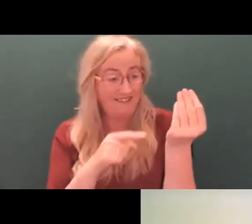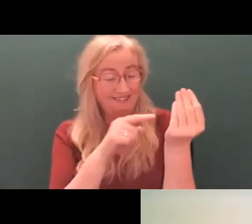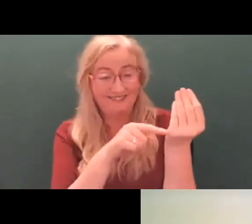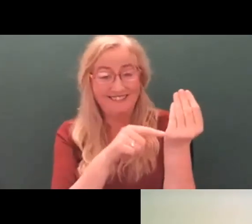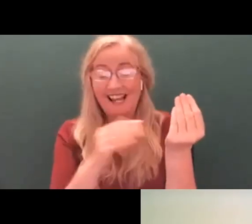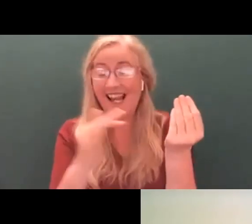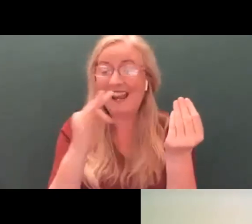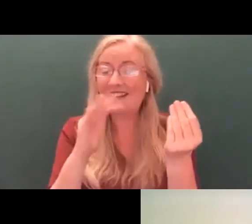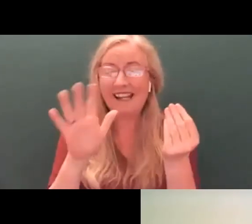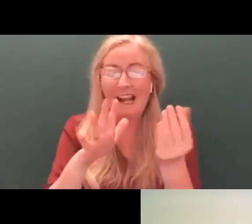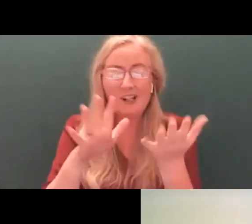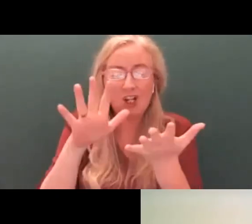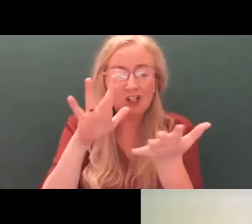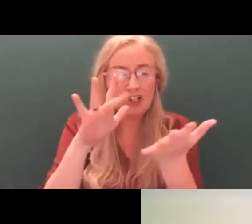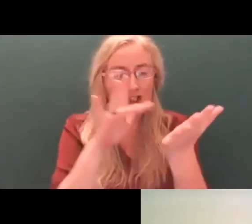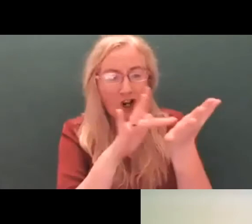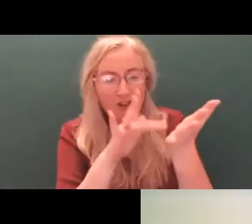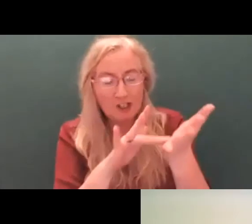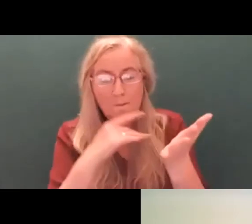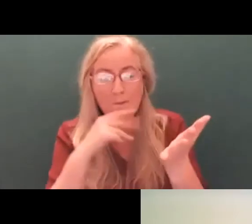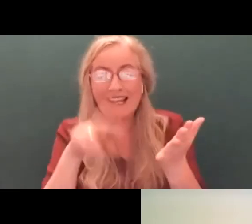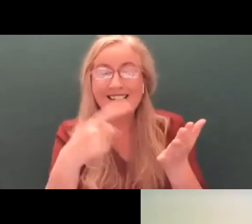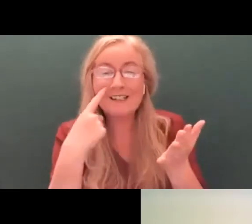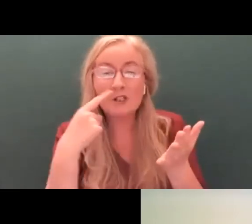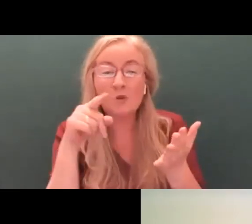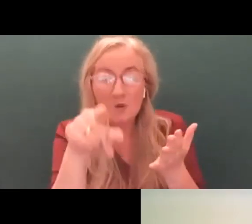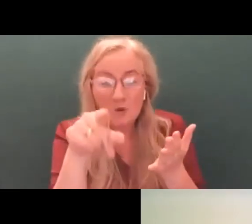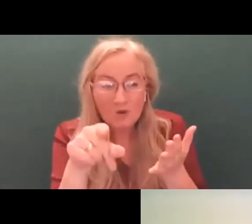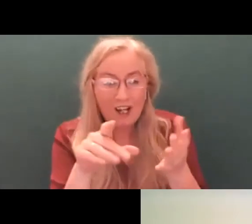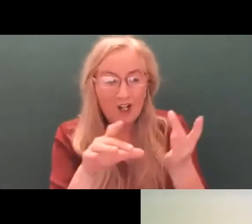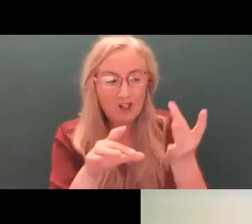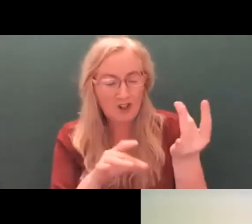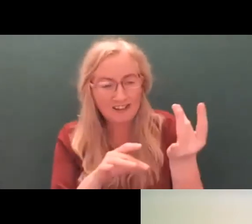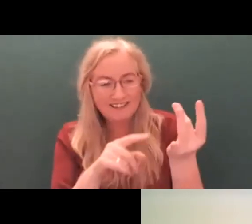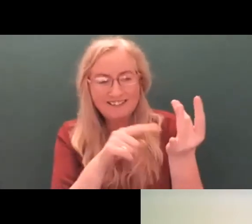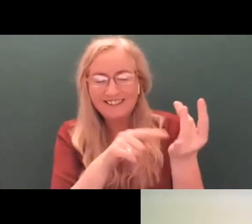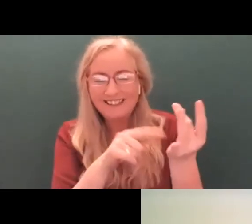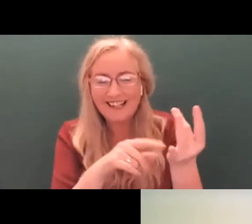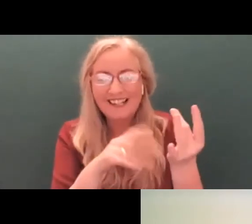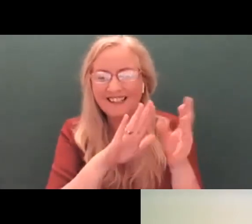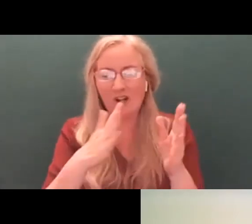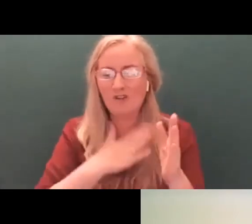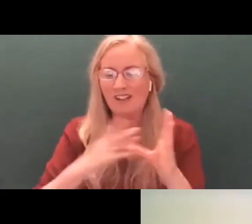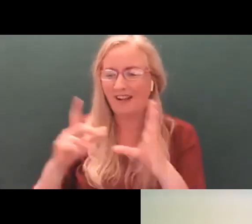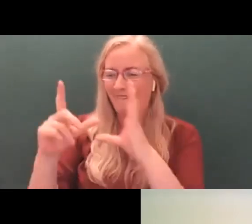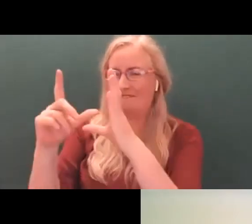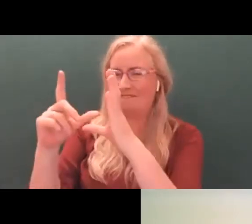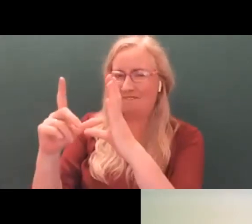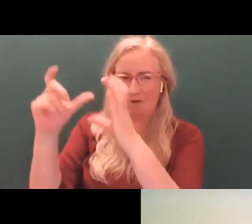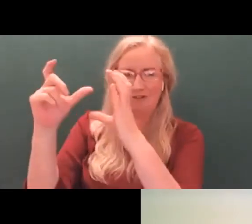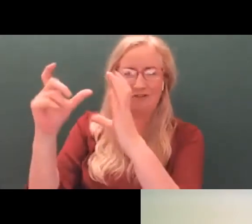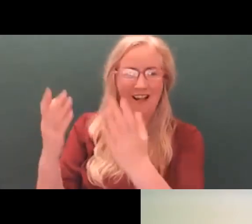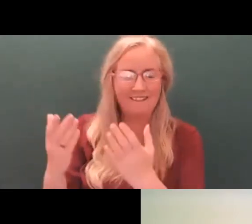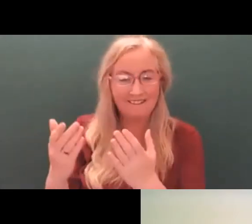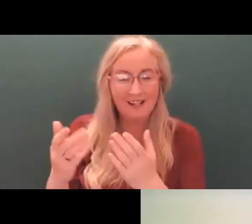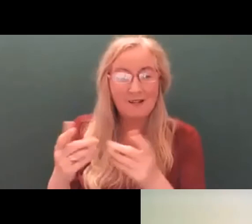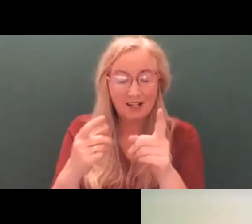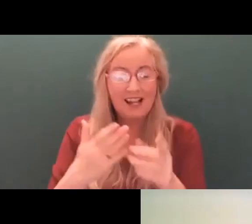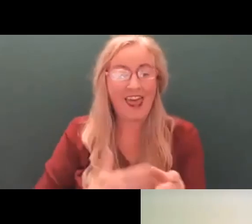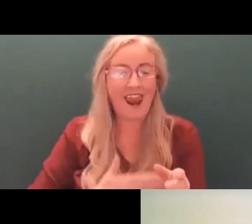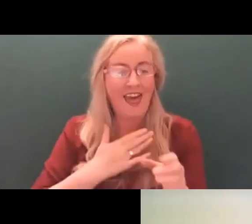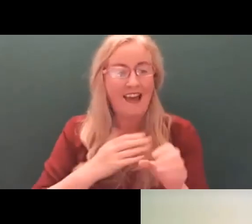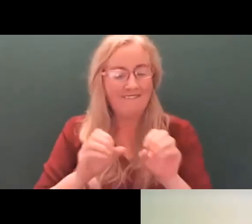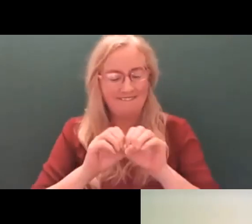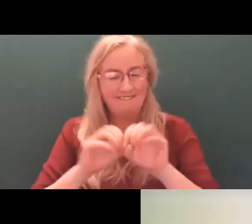can't touch it, we can see that you're touching it for real. It's not just a photograph, because of course part of our lives online has been that